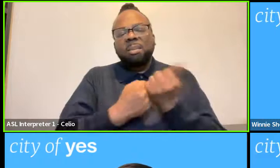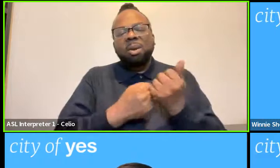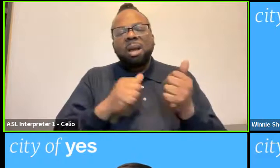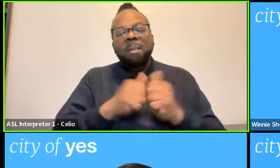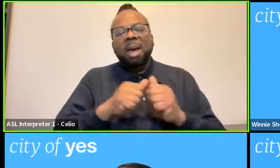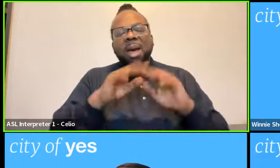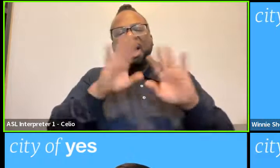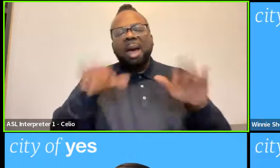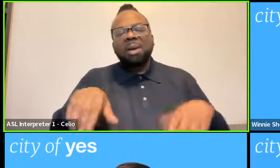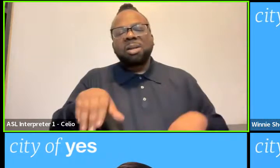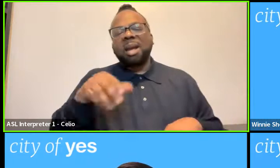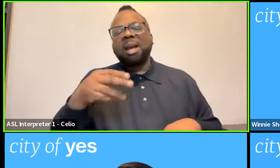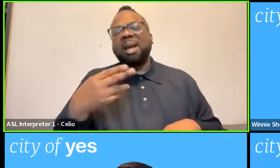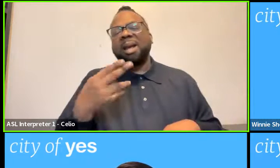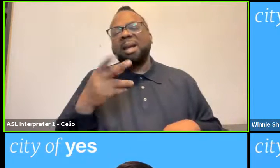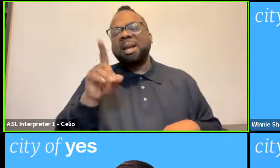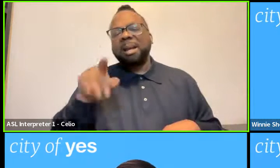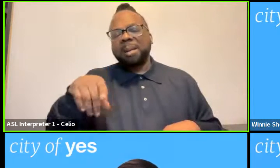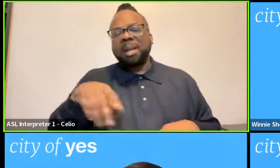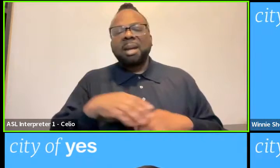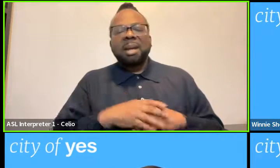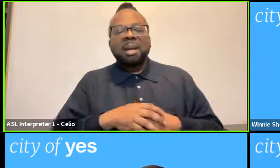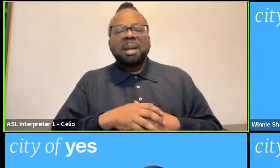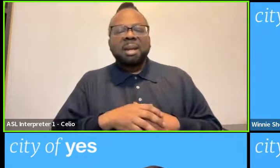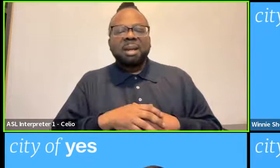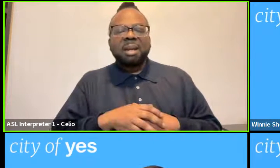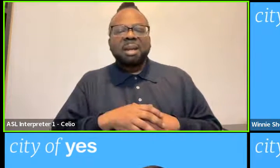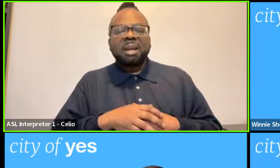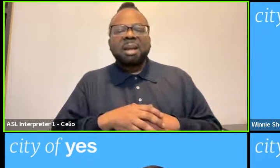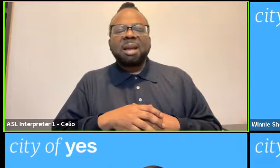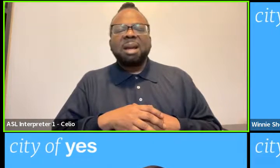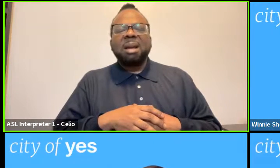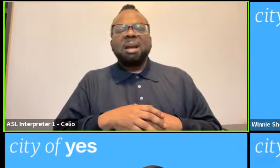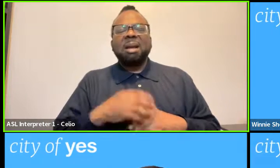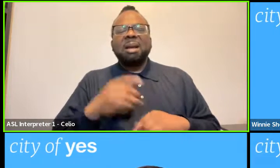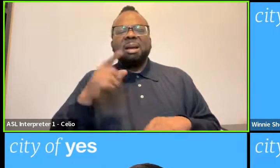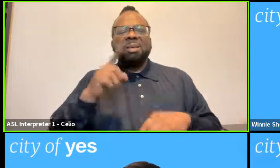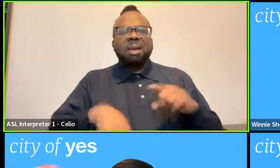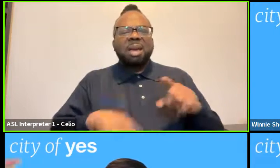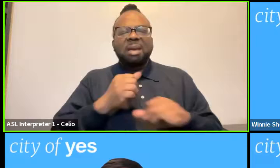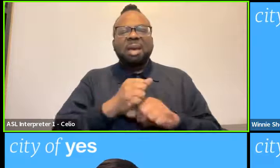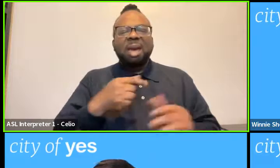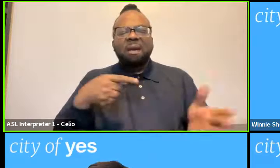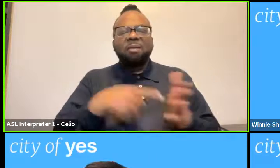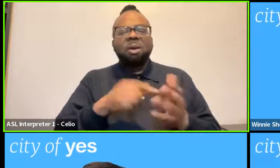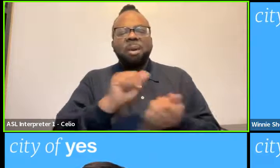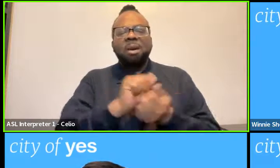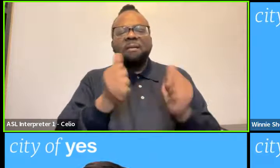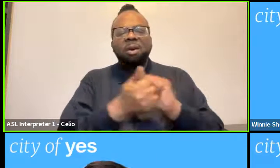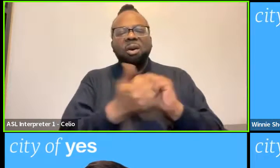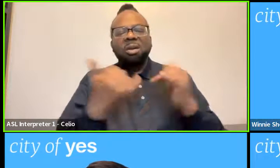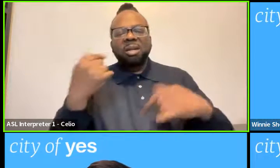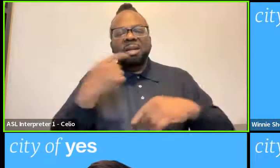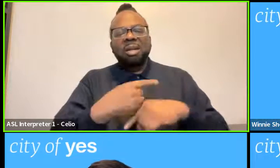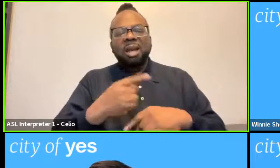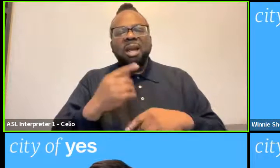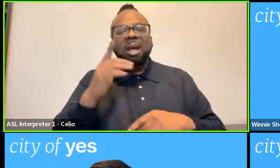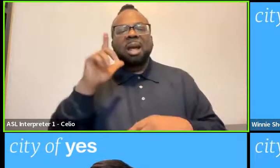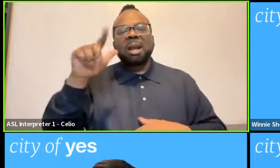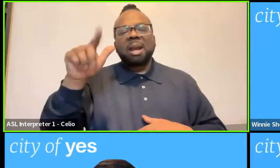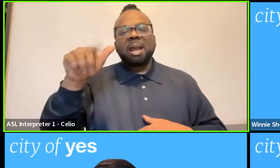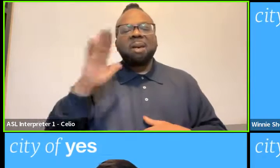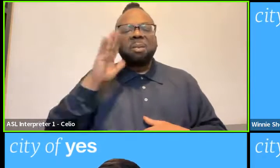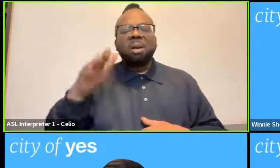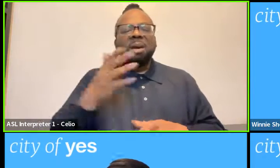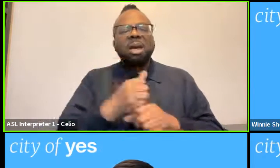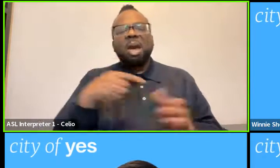And that's another exciting way that we can't get affordability in conversions today, but we are hopeful we will be able to get affordability